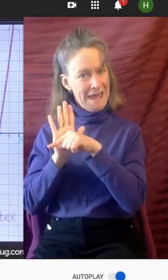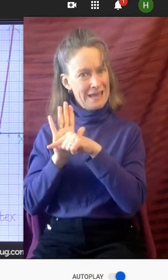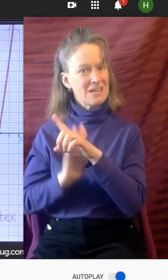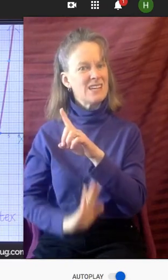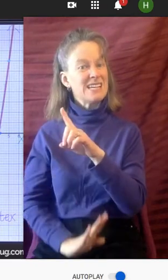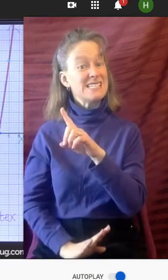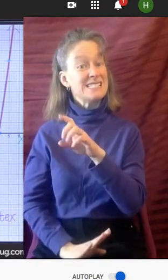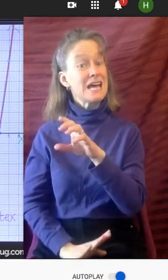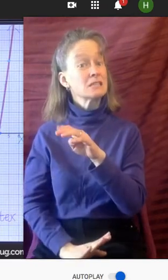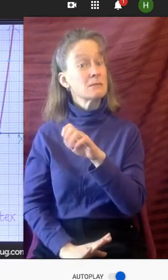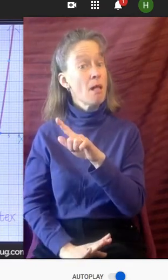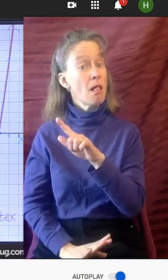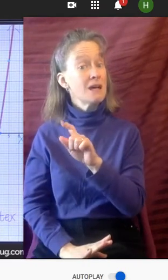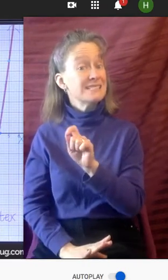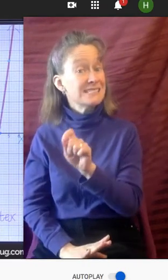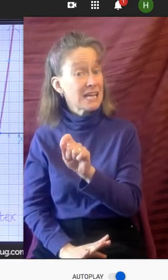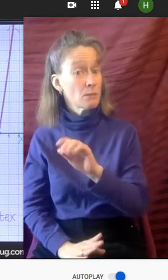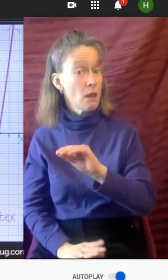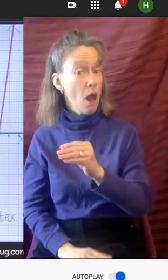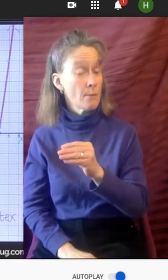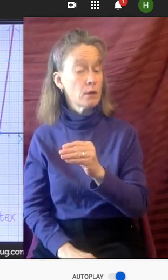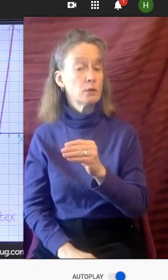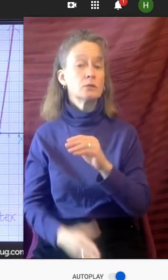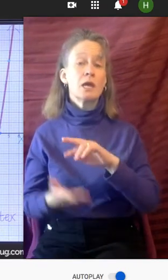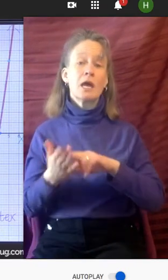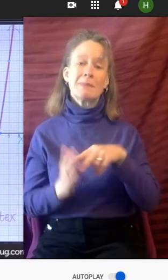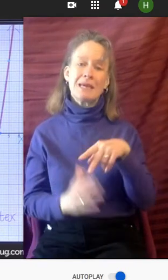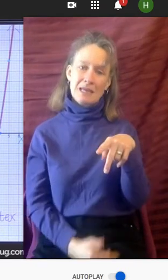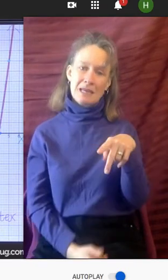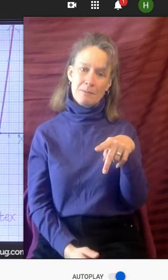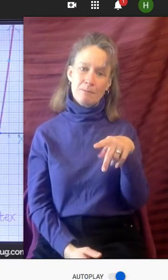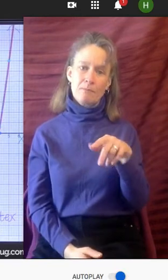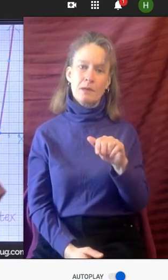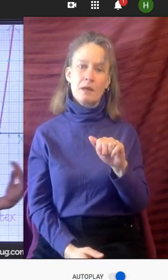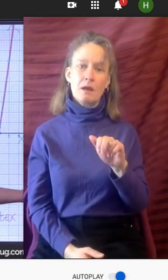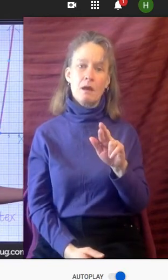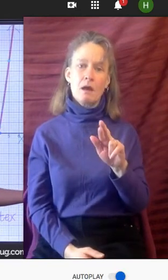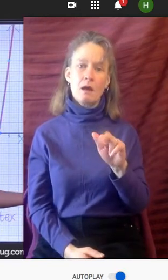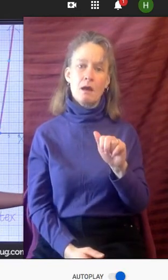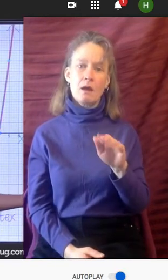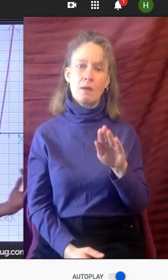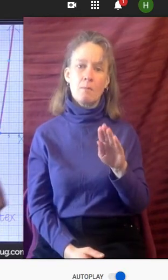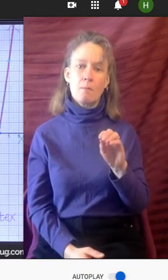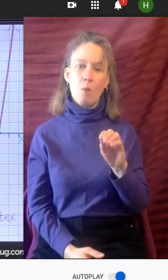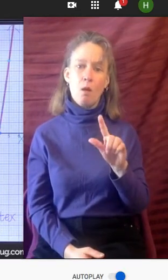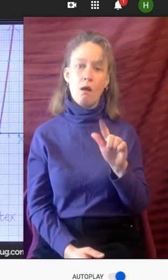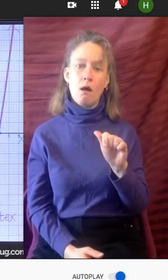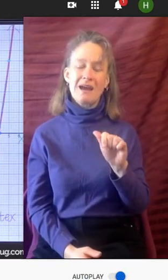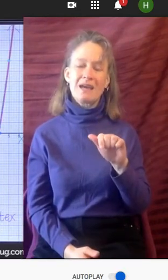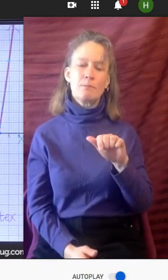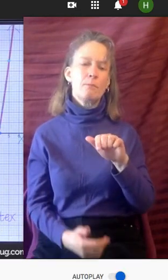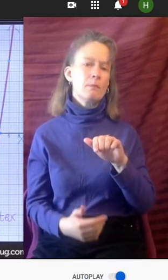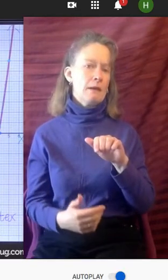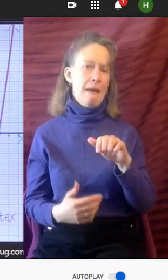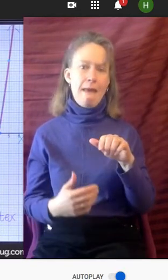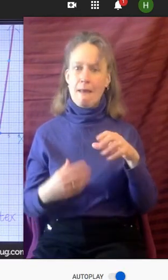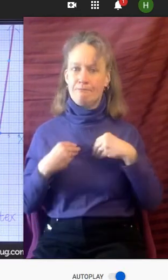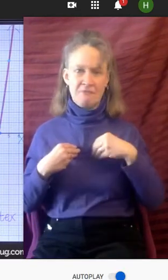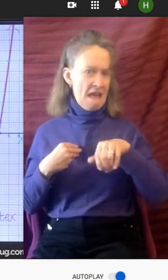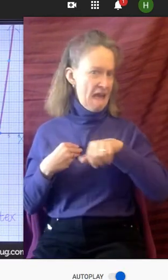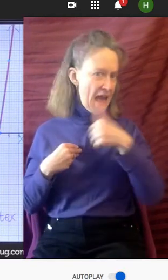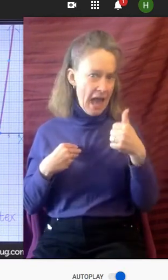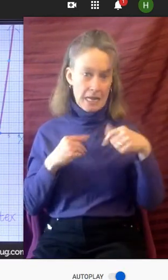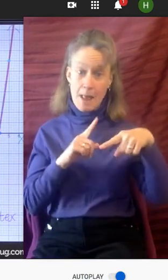numbers. So in conclusion, parabola can take on any positive values for x. Parabola can also take on